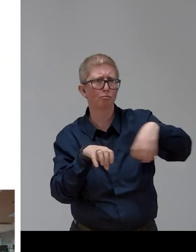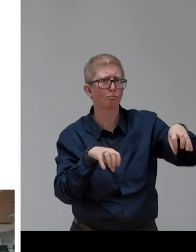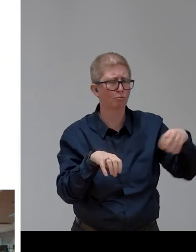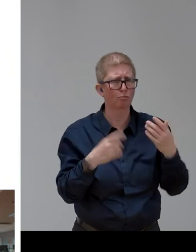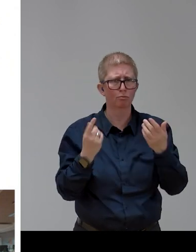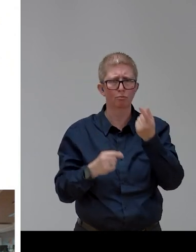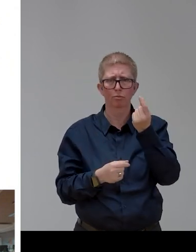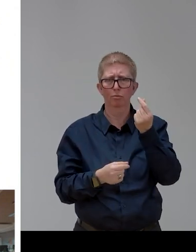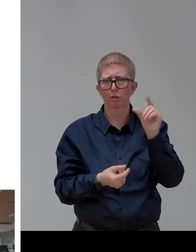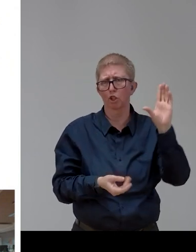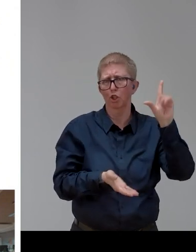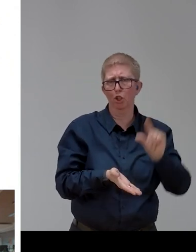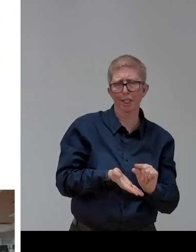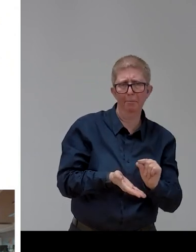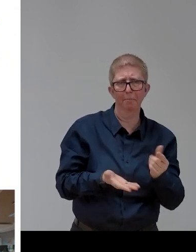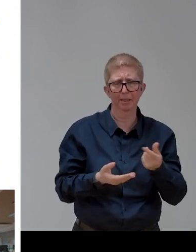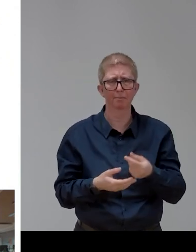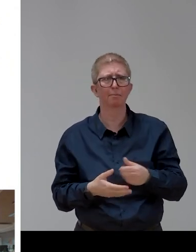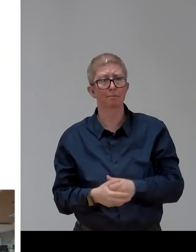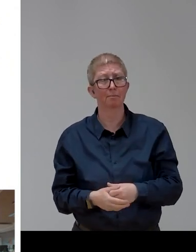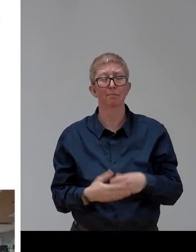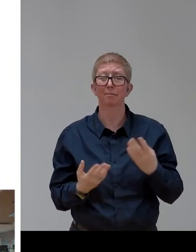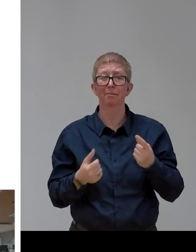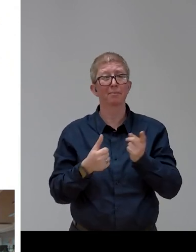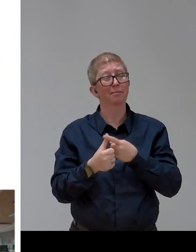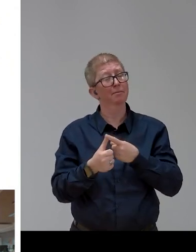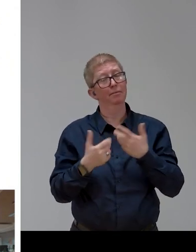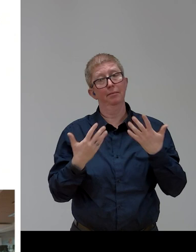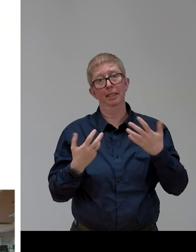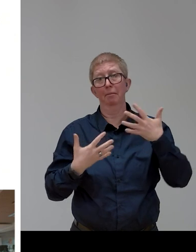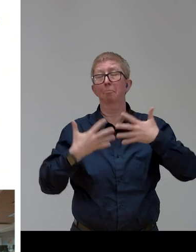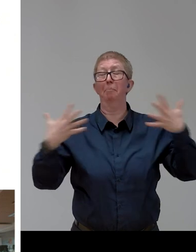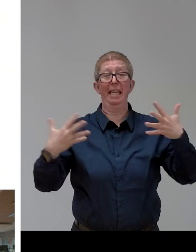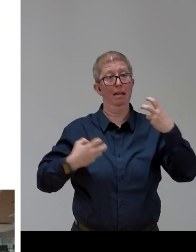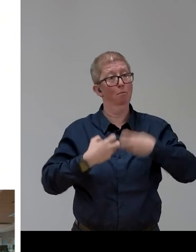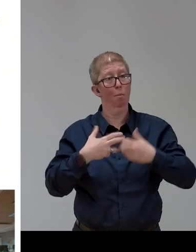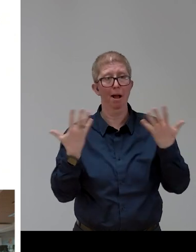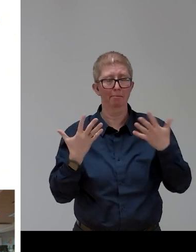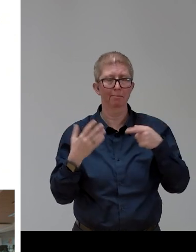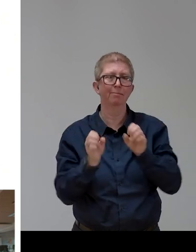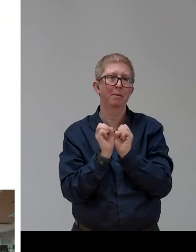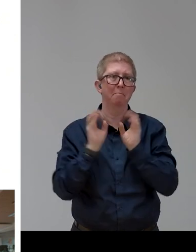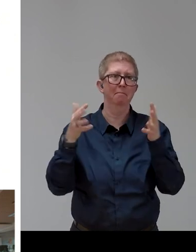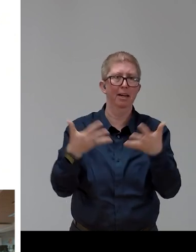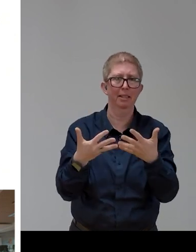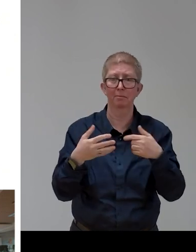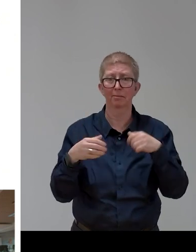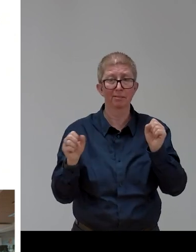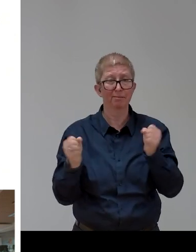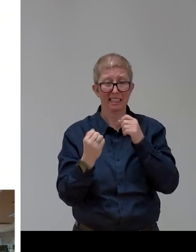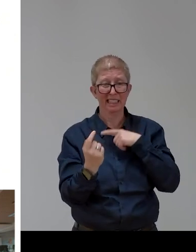face today is the pandemic, which prevents face-to-face knowledge sharing. However, we believe that with training